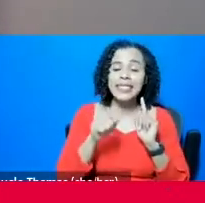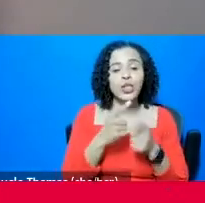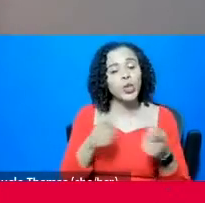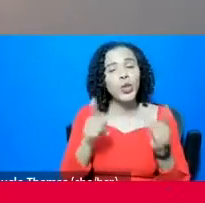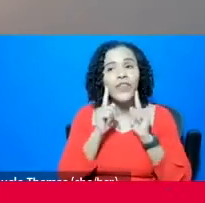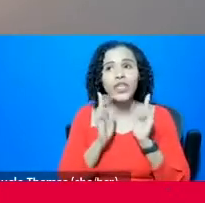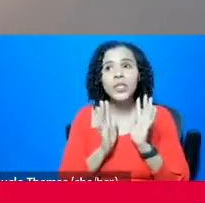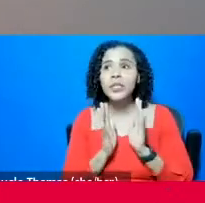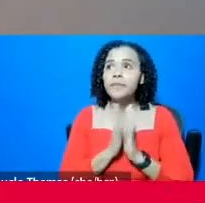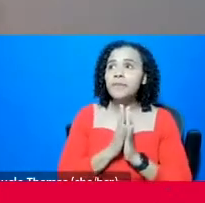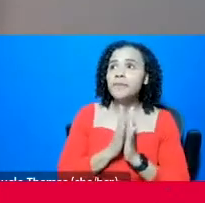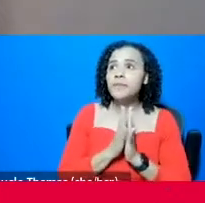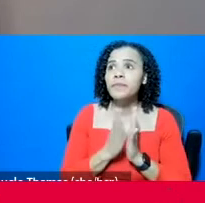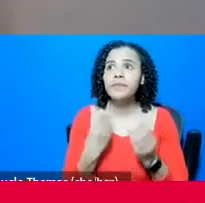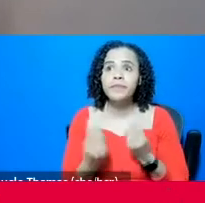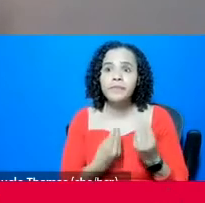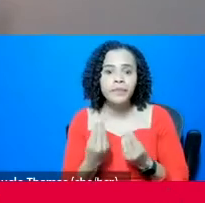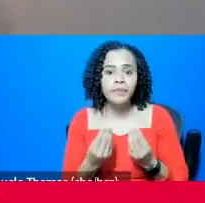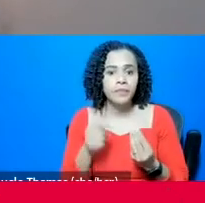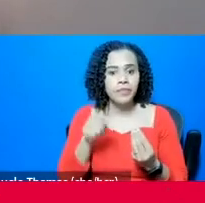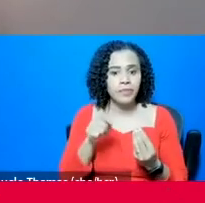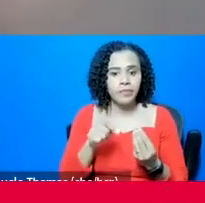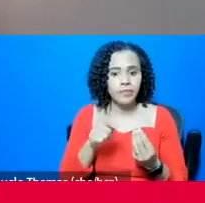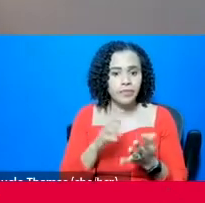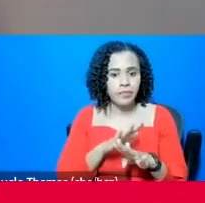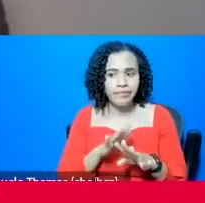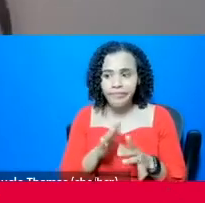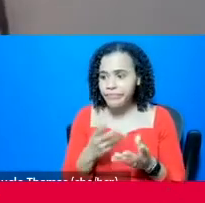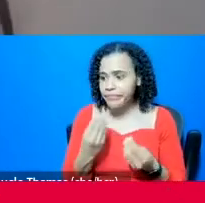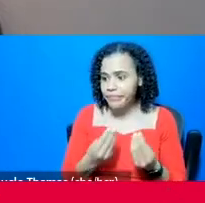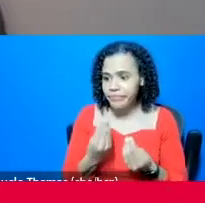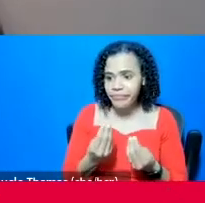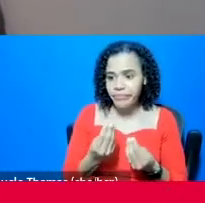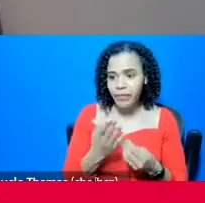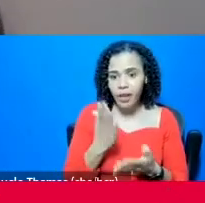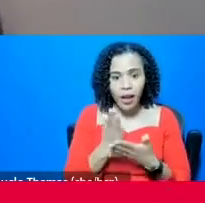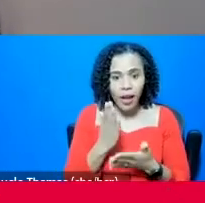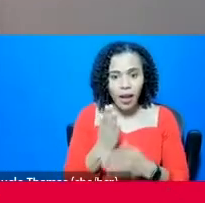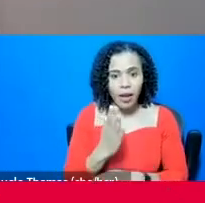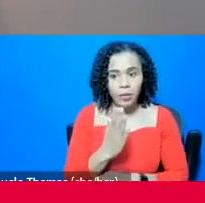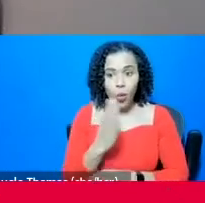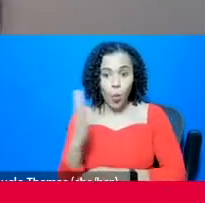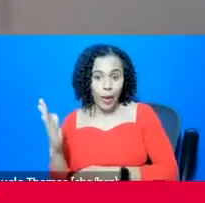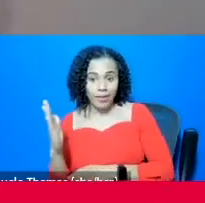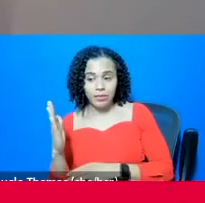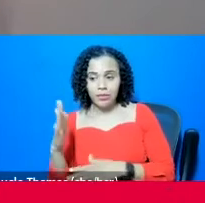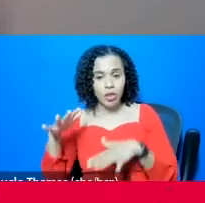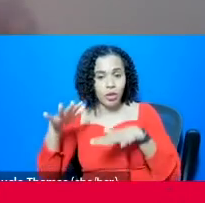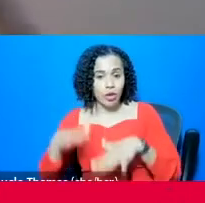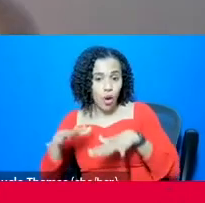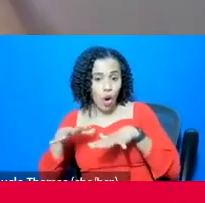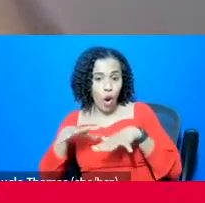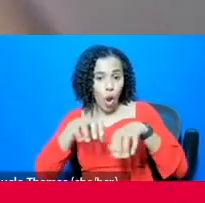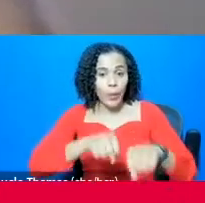didn't necessarily originate in the West in colonial means, as it has done. So